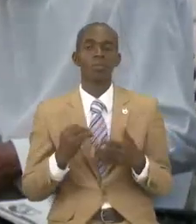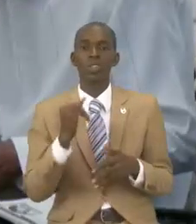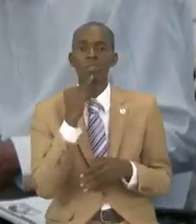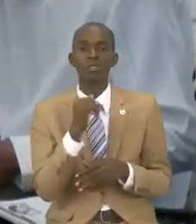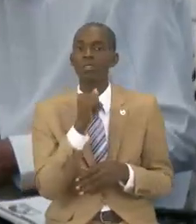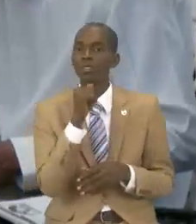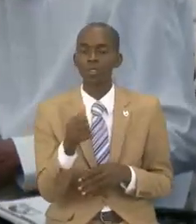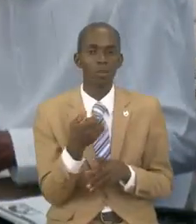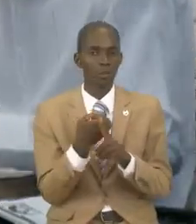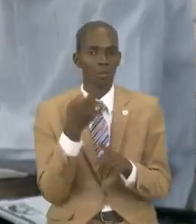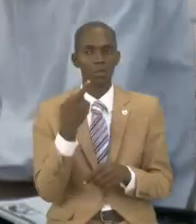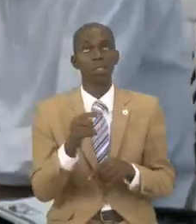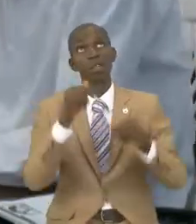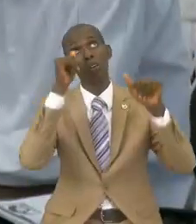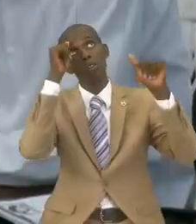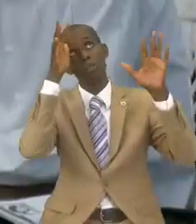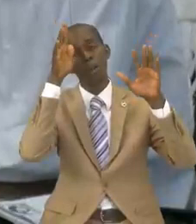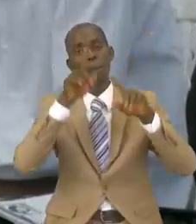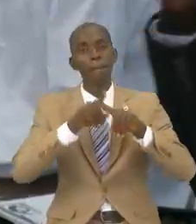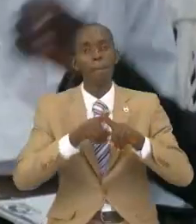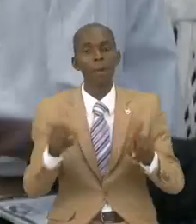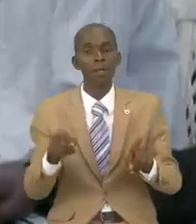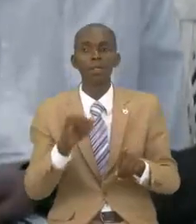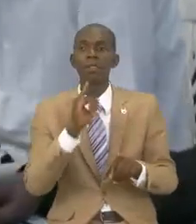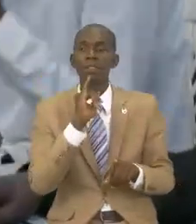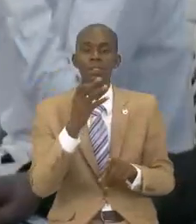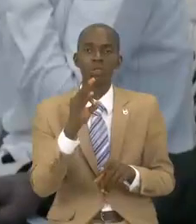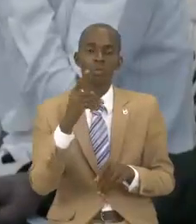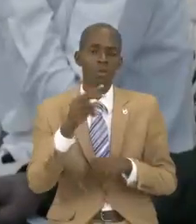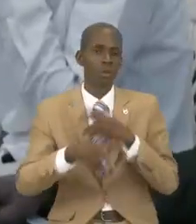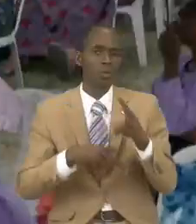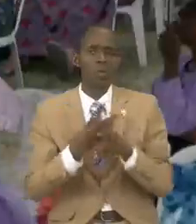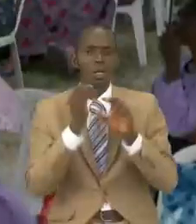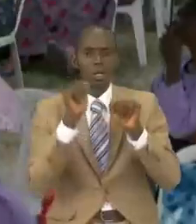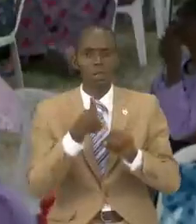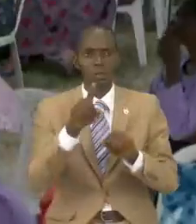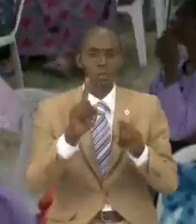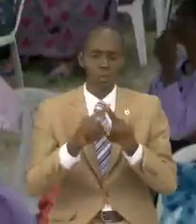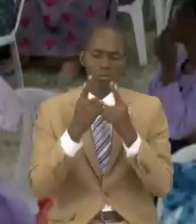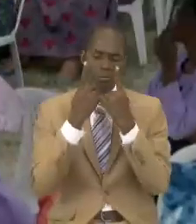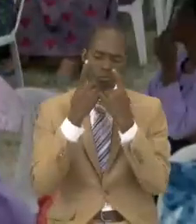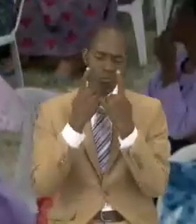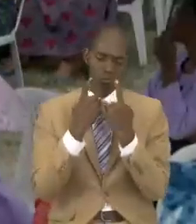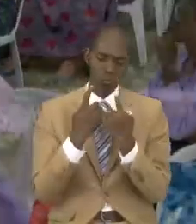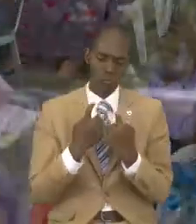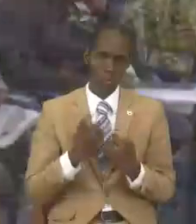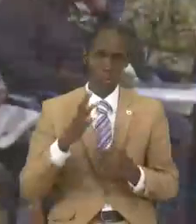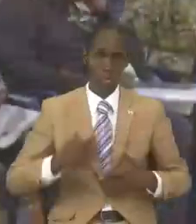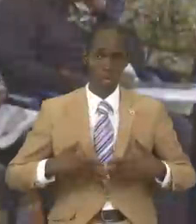the Father, but is of the world. Can you look at your life from morning to